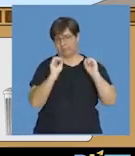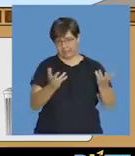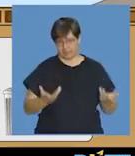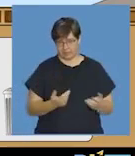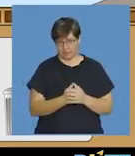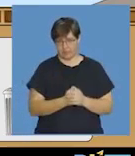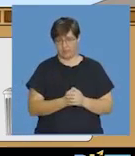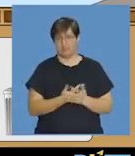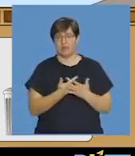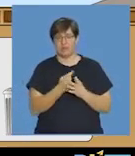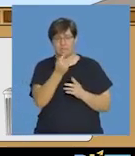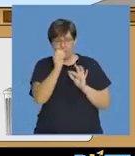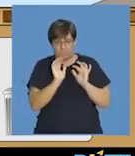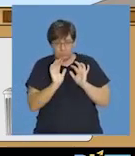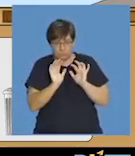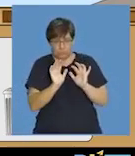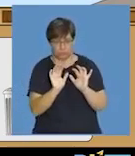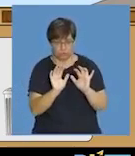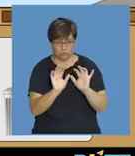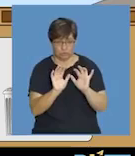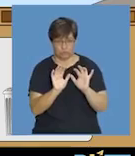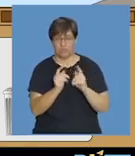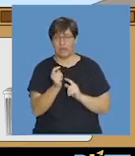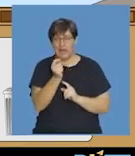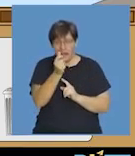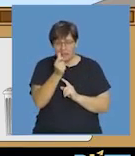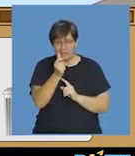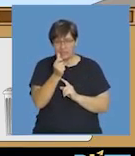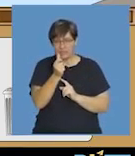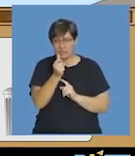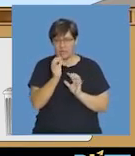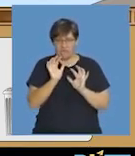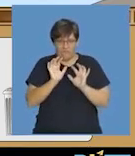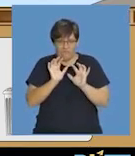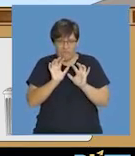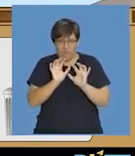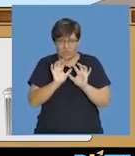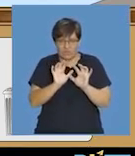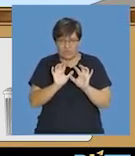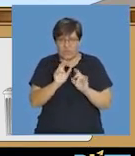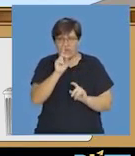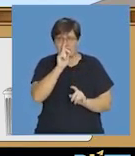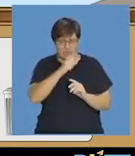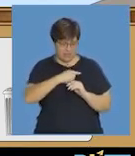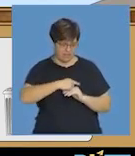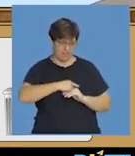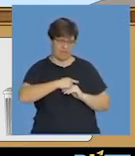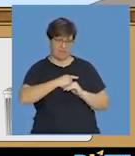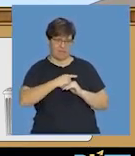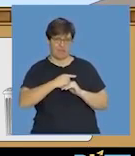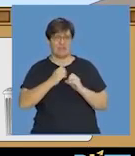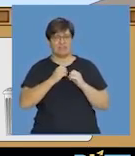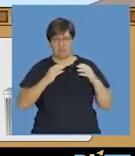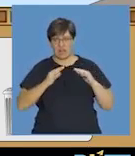Okay? Pushes a little bit. So we apply a little bit of a force, and you can see he